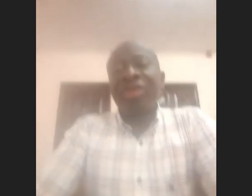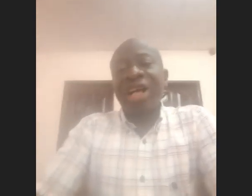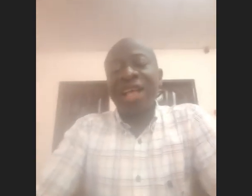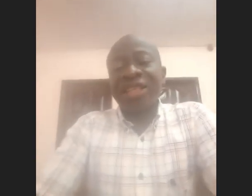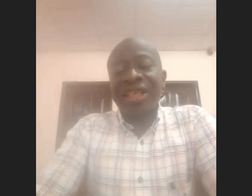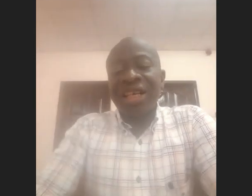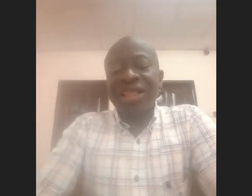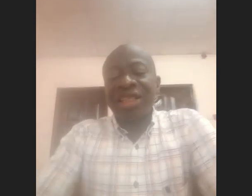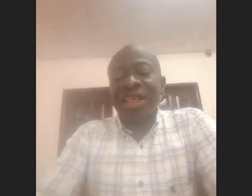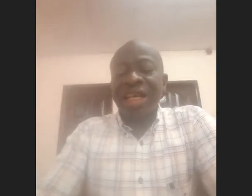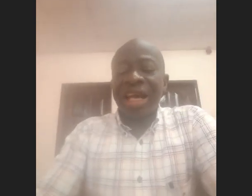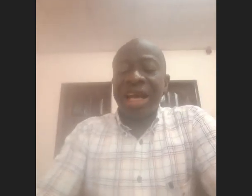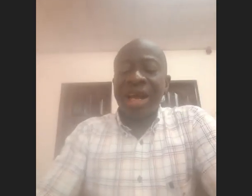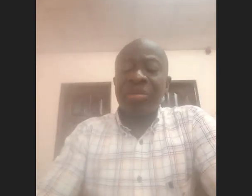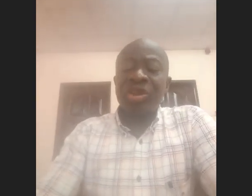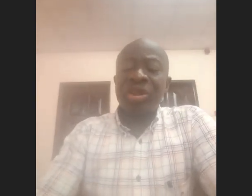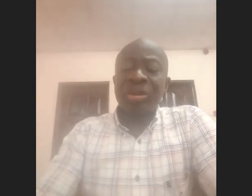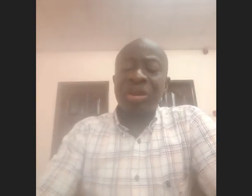if, as I said,